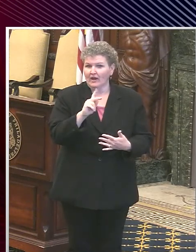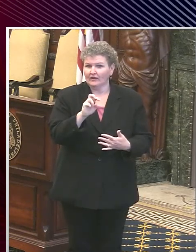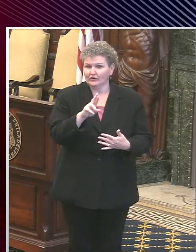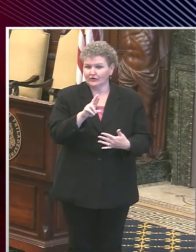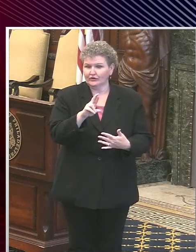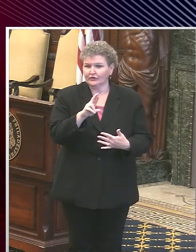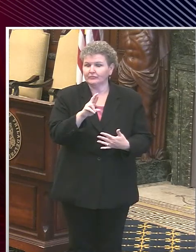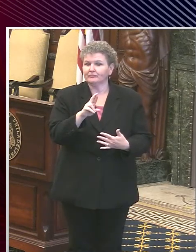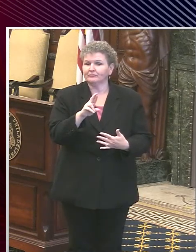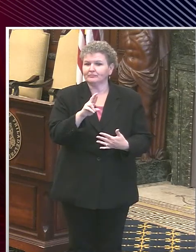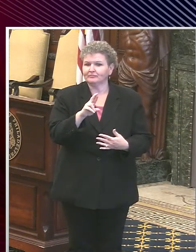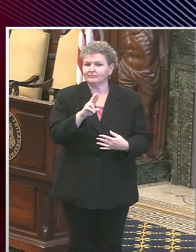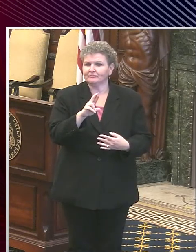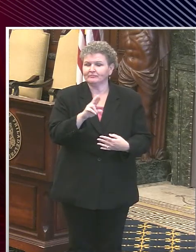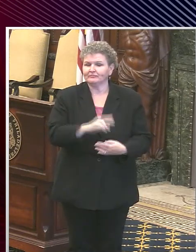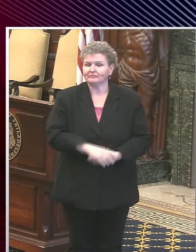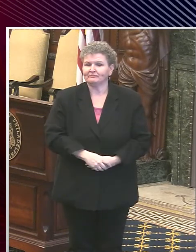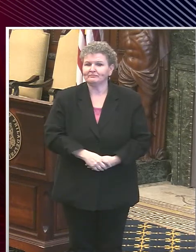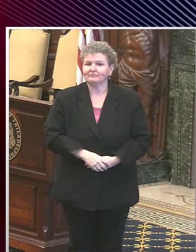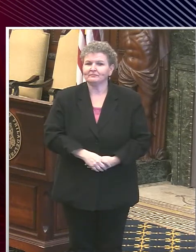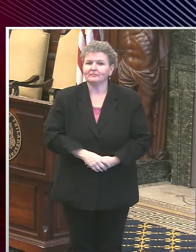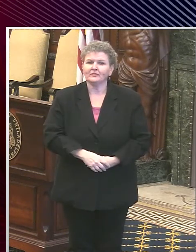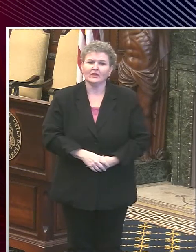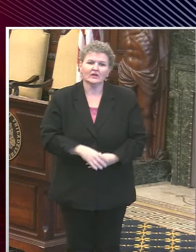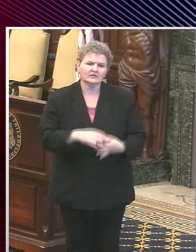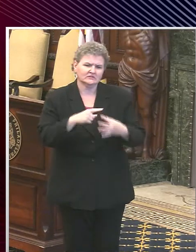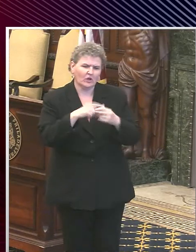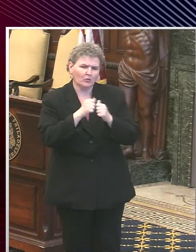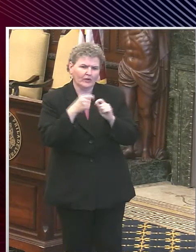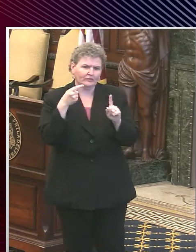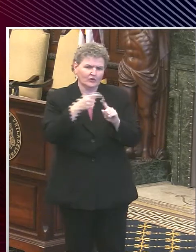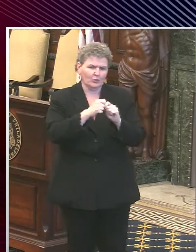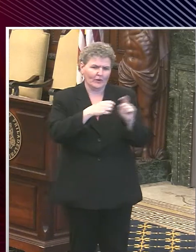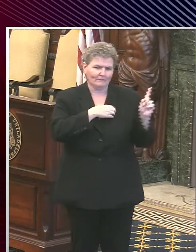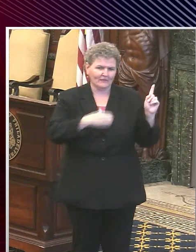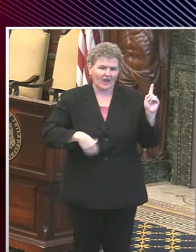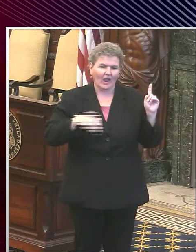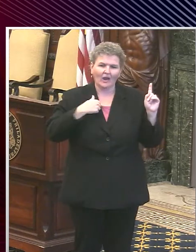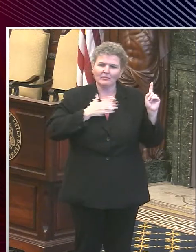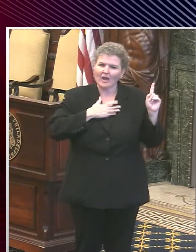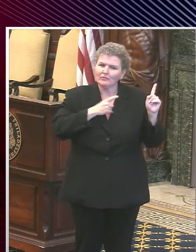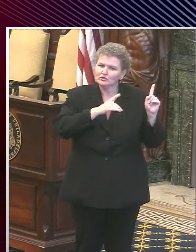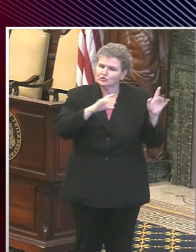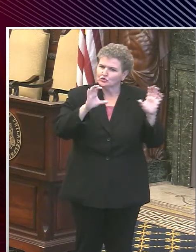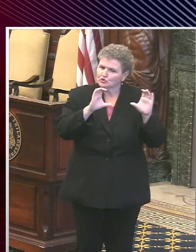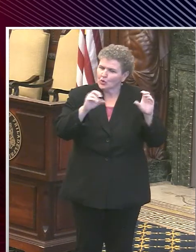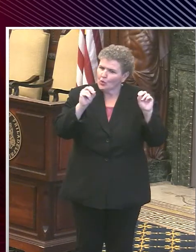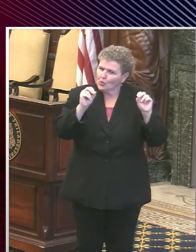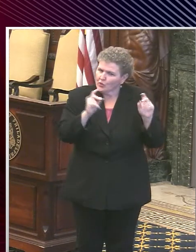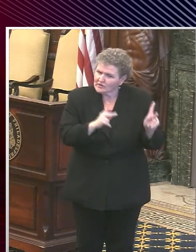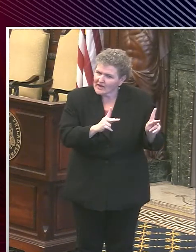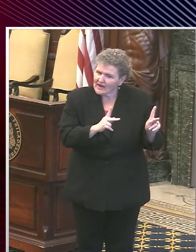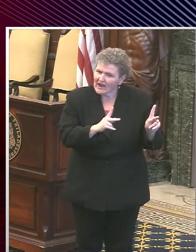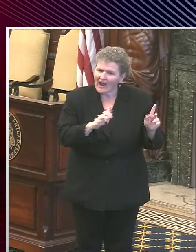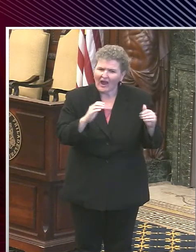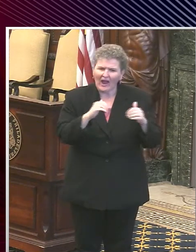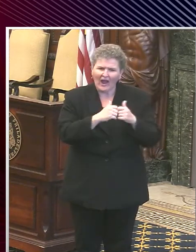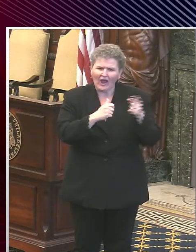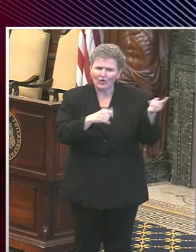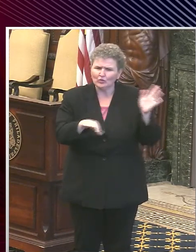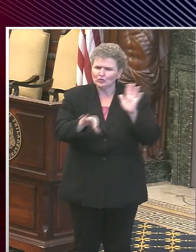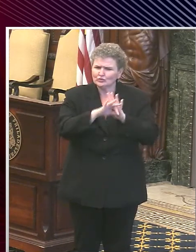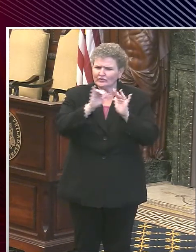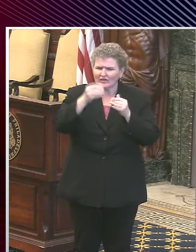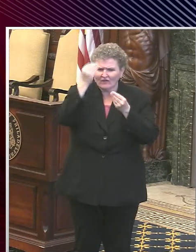COVID? I do. Mayor, glad to hear that you're doing okay. How did you discover that you were exposed